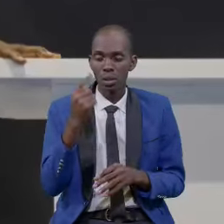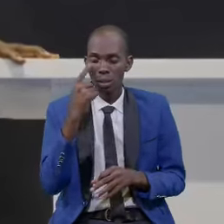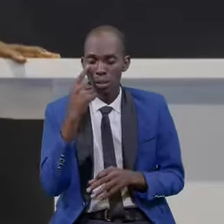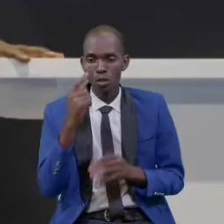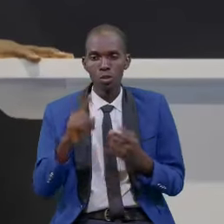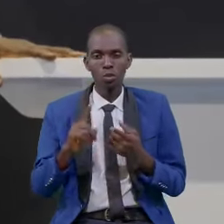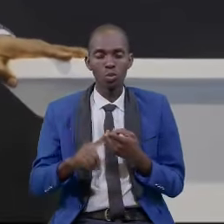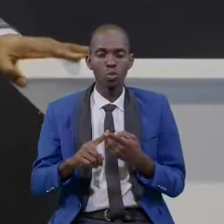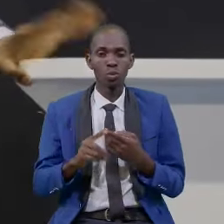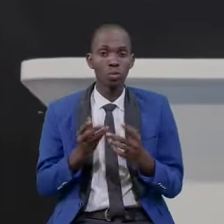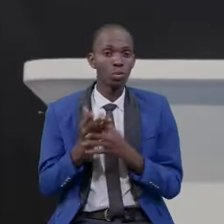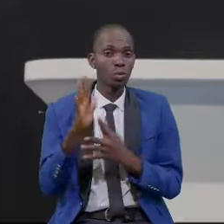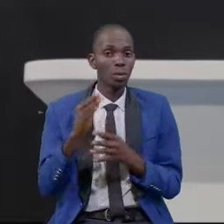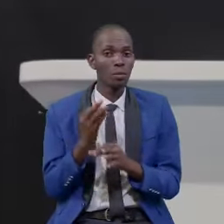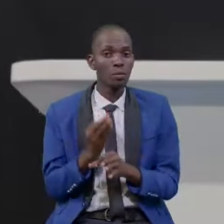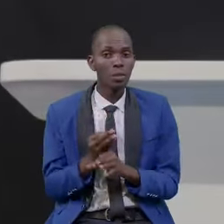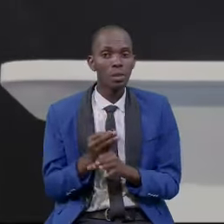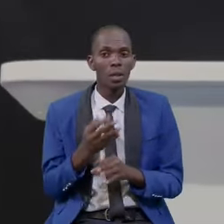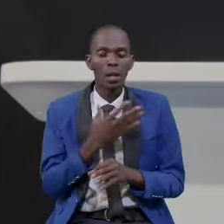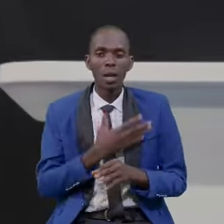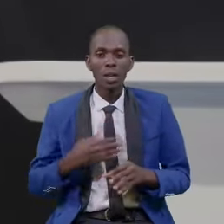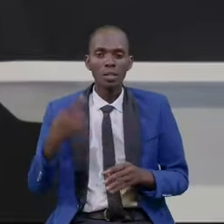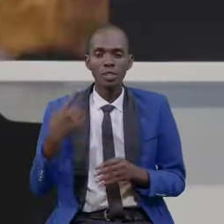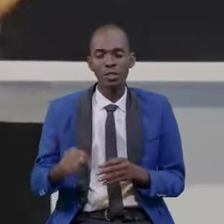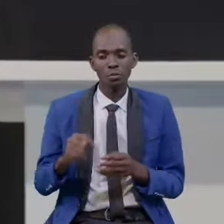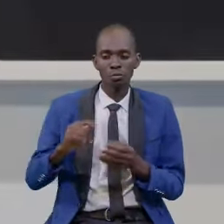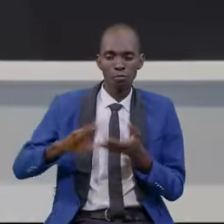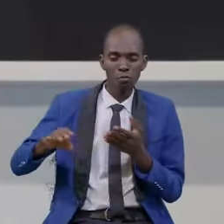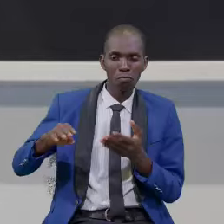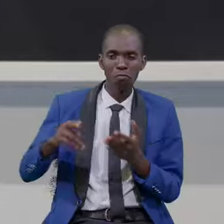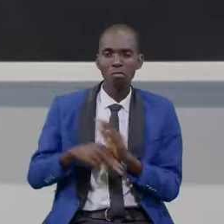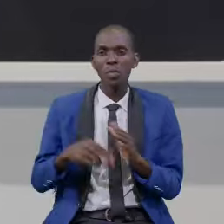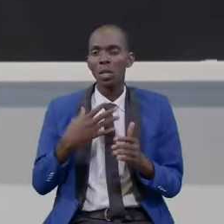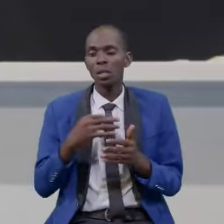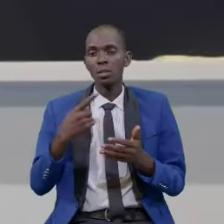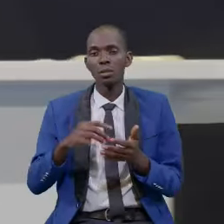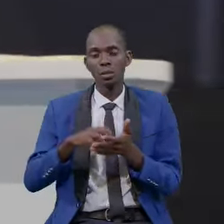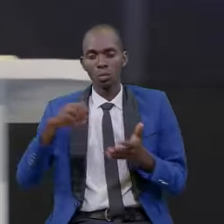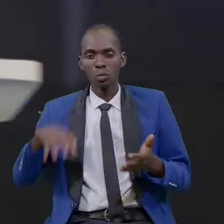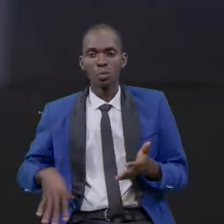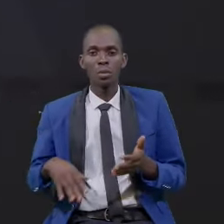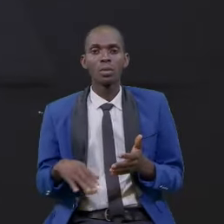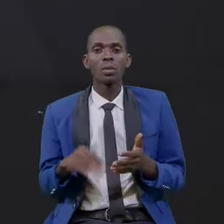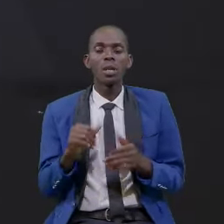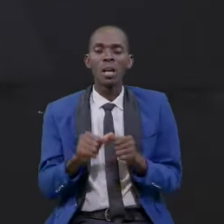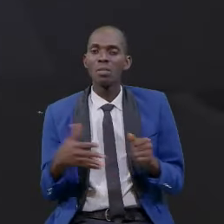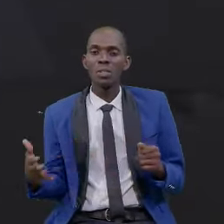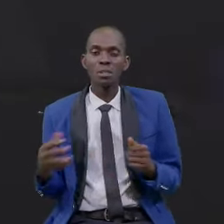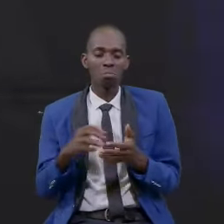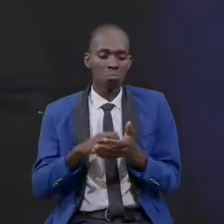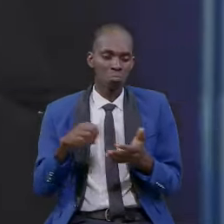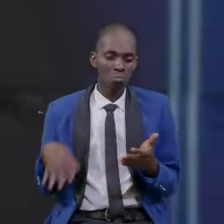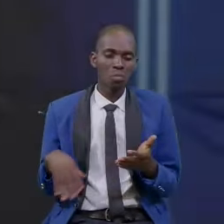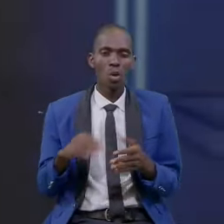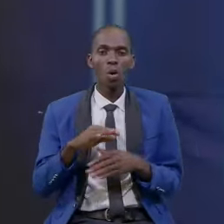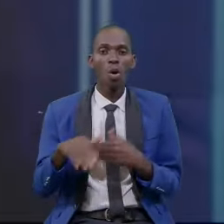faith. The removal of every pain, every sickness, ulcer, cancer, everything removed all